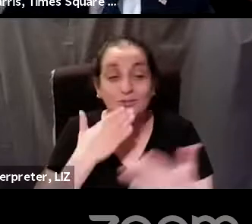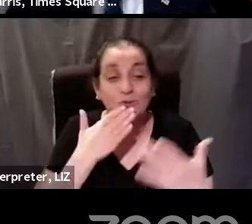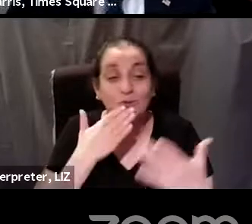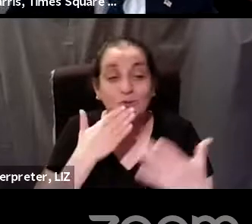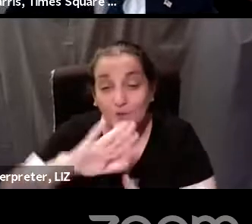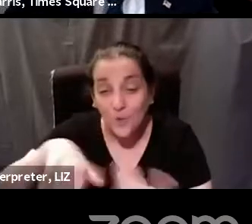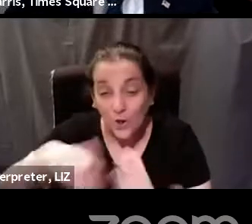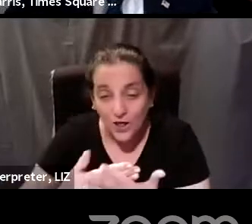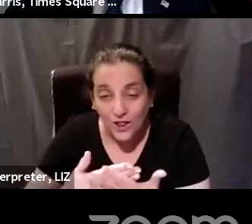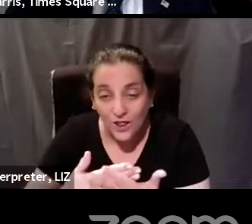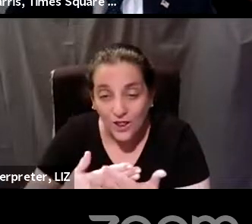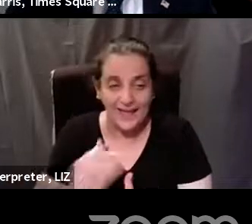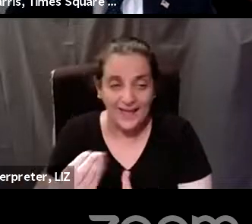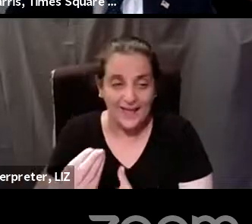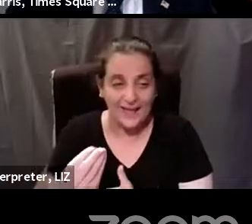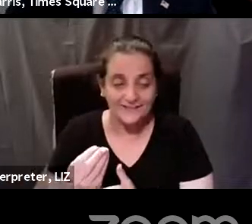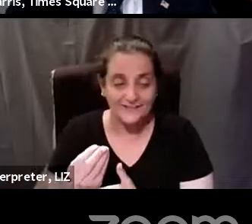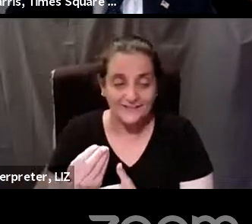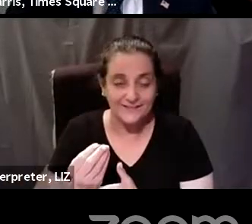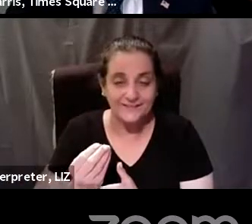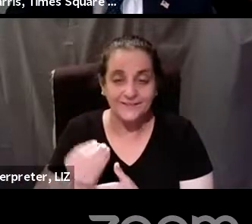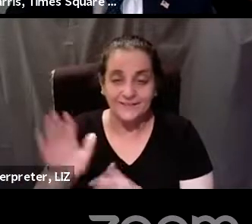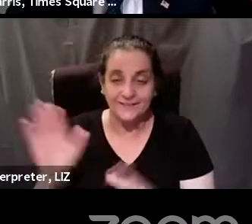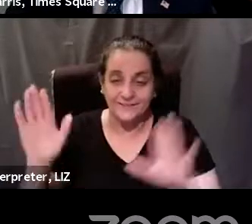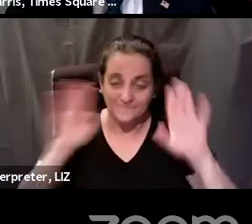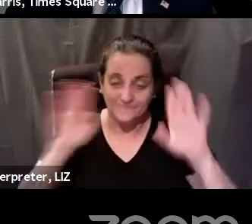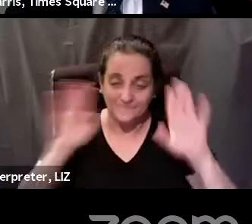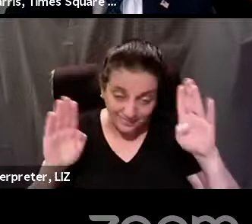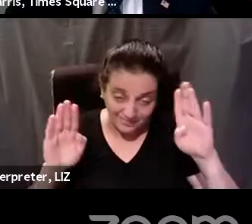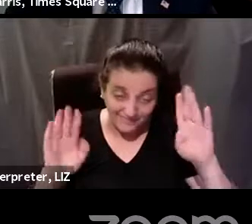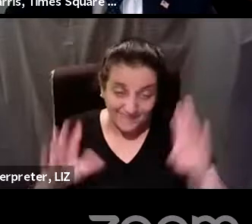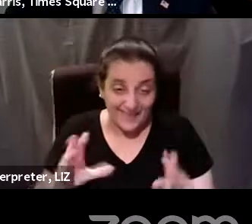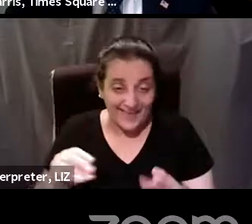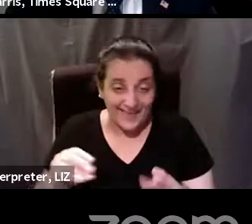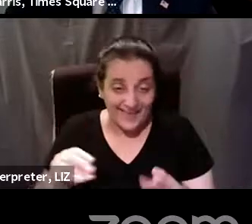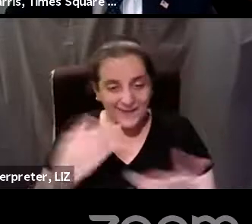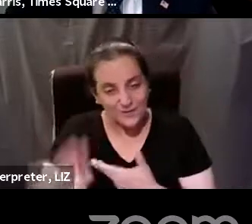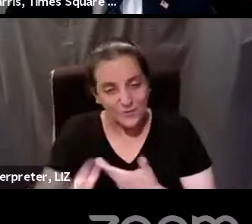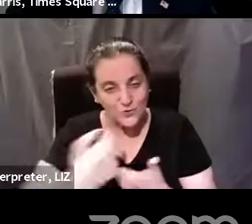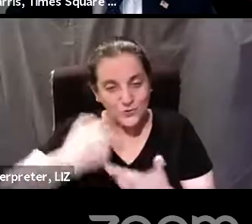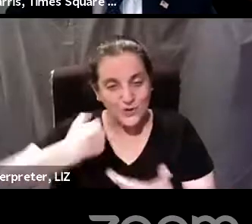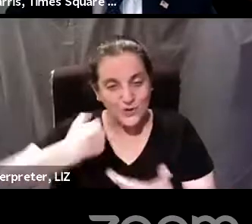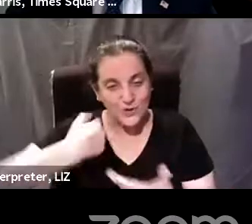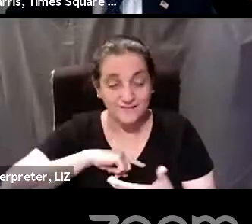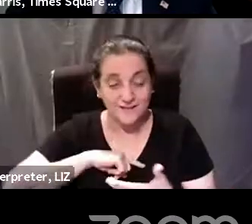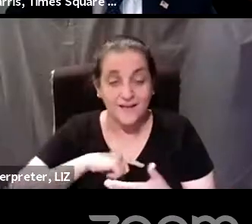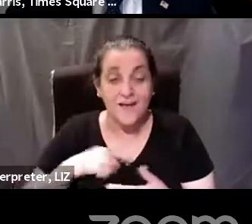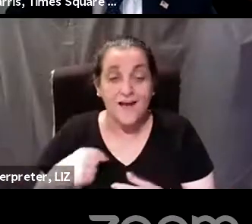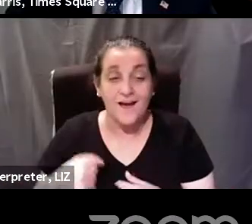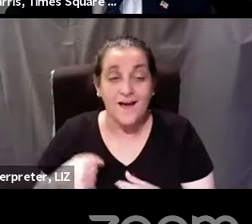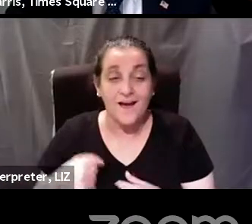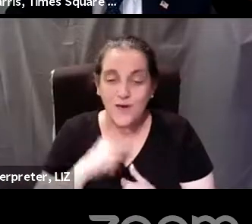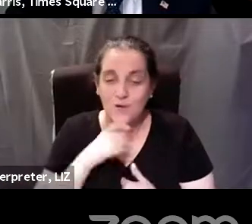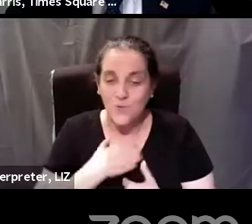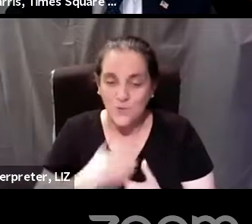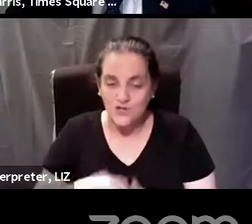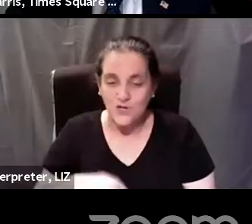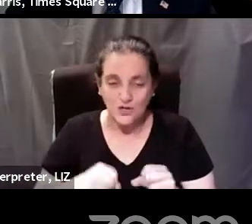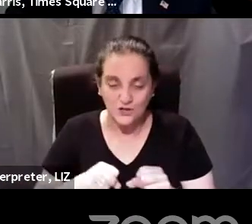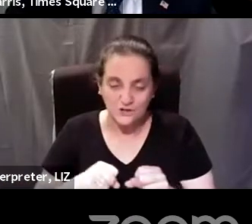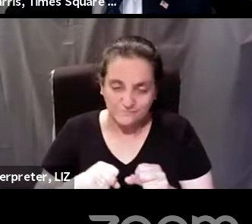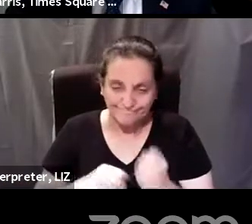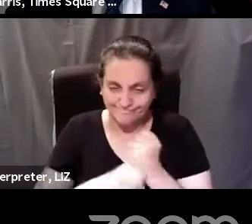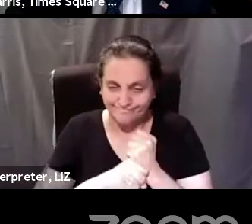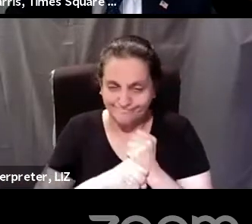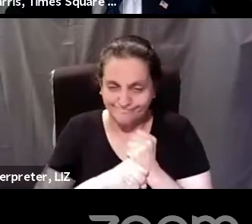and farewell, and thank you all for joining us. I wish I could put in a plug for